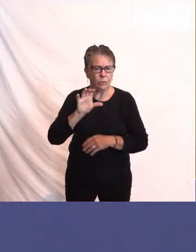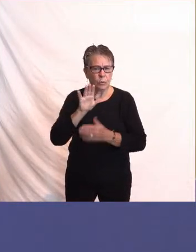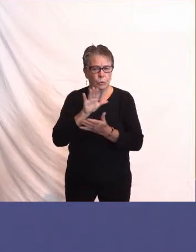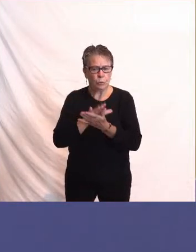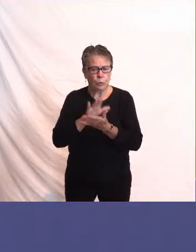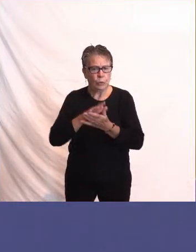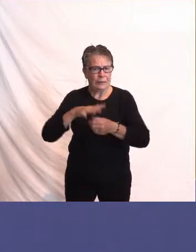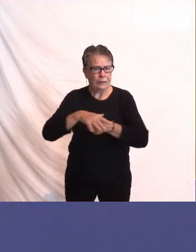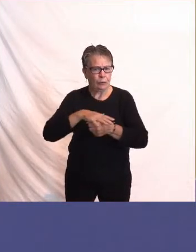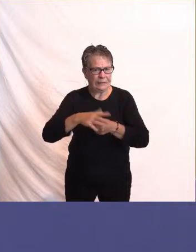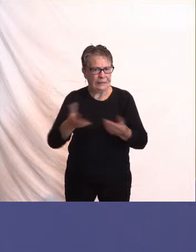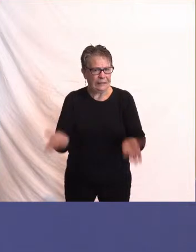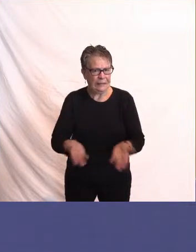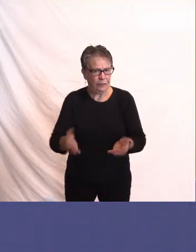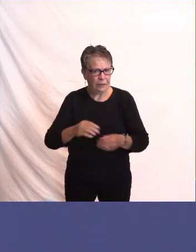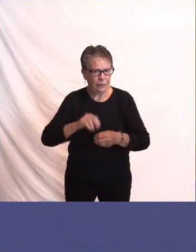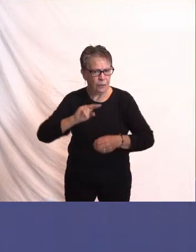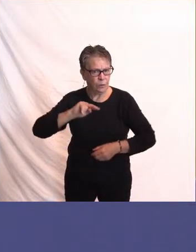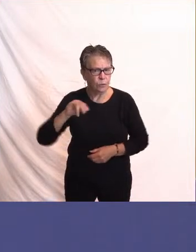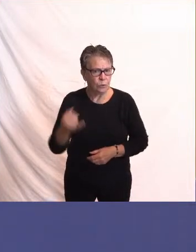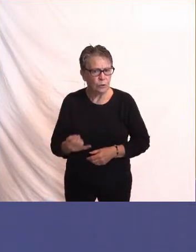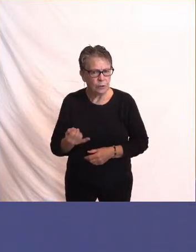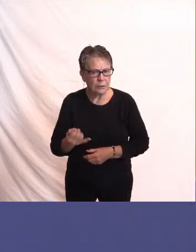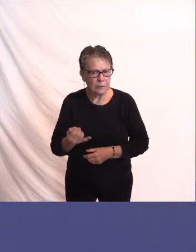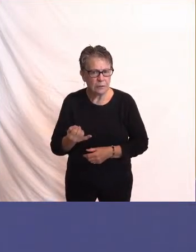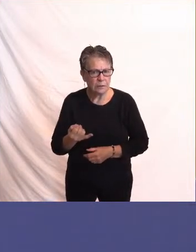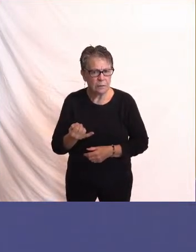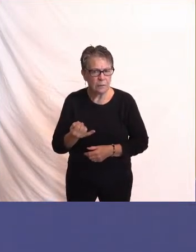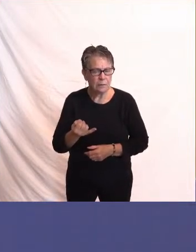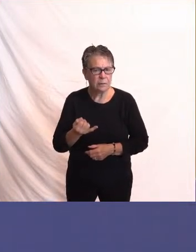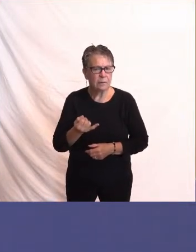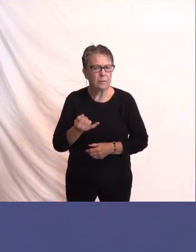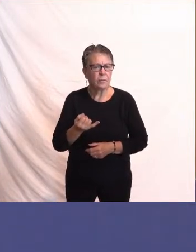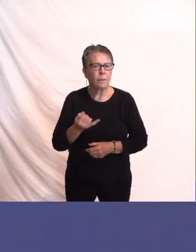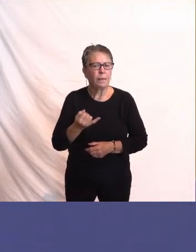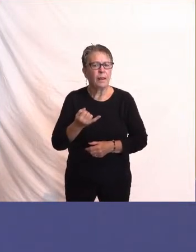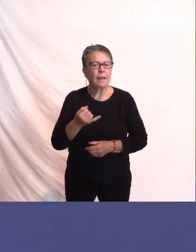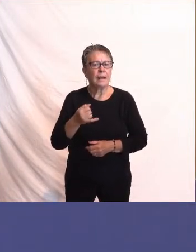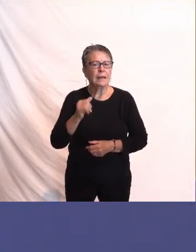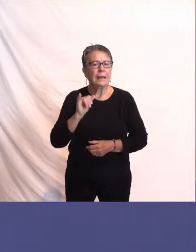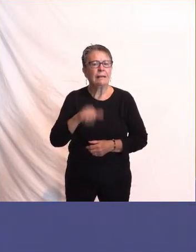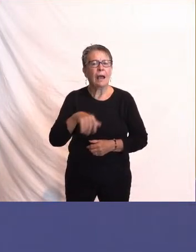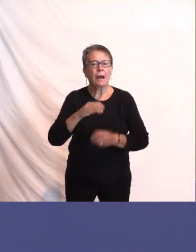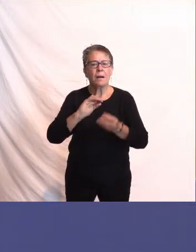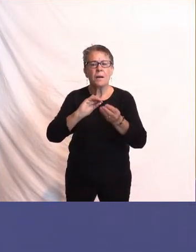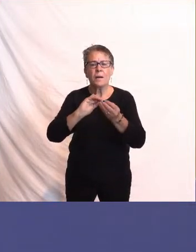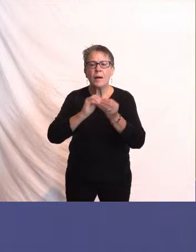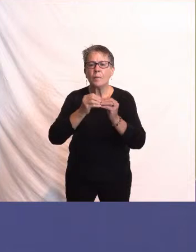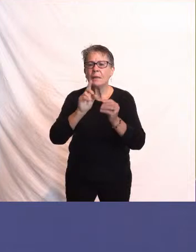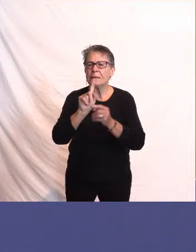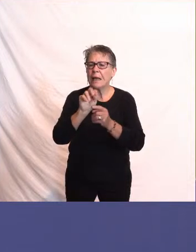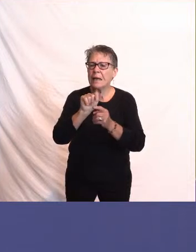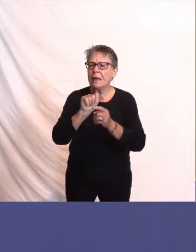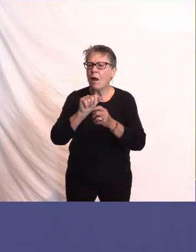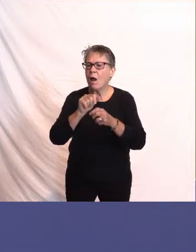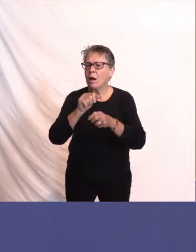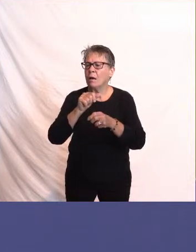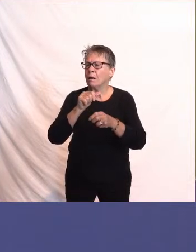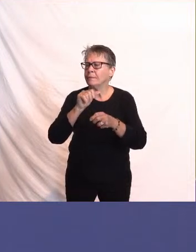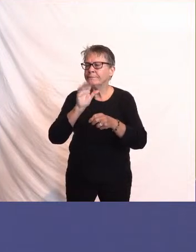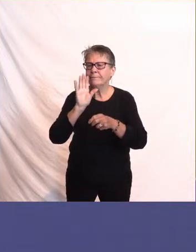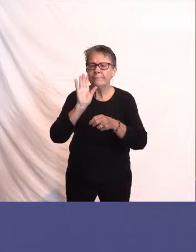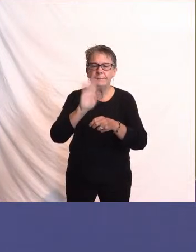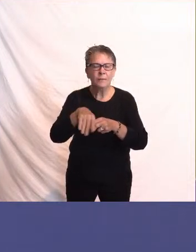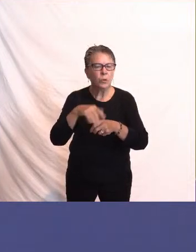the data reporting is more complicated for us to get our arms around this. I think we're going to take a step. I think we're going to announce something